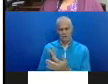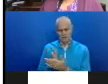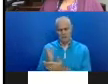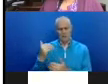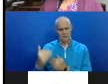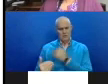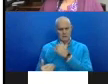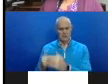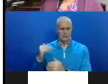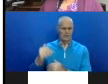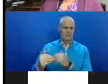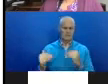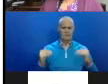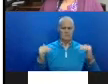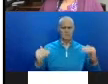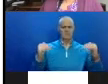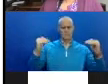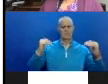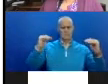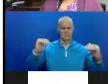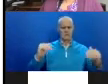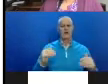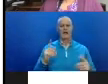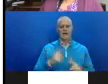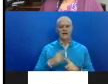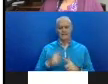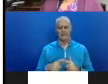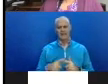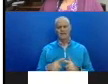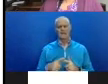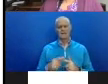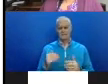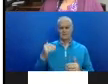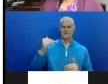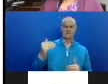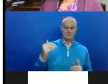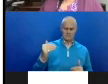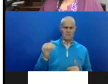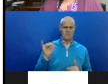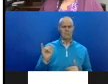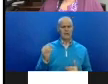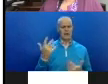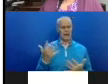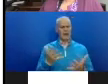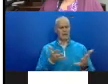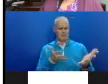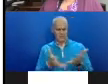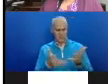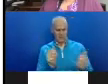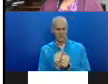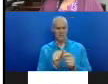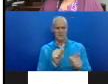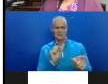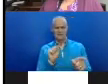own phase, going through phase 1 and phase 2, and then arriving at a point where she could engage Steve